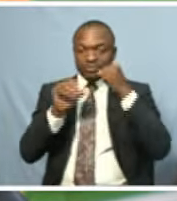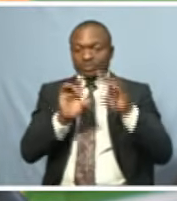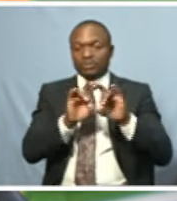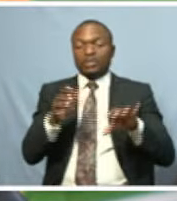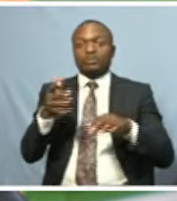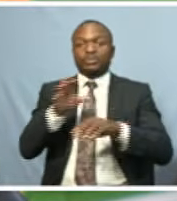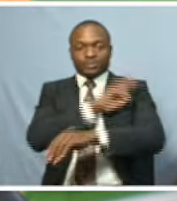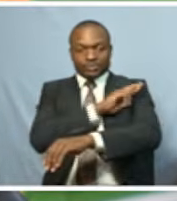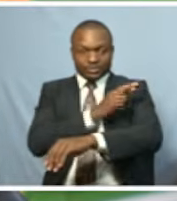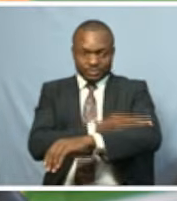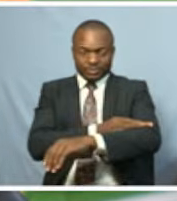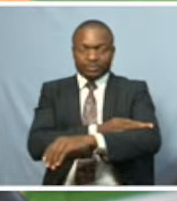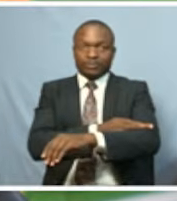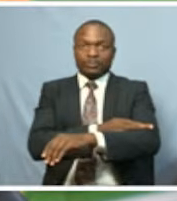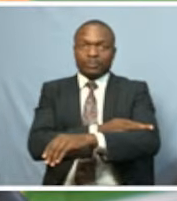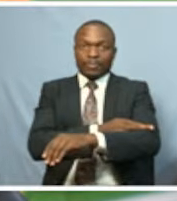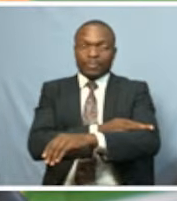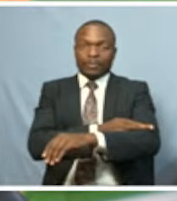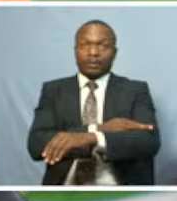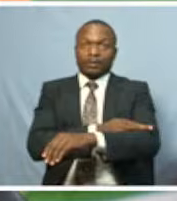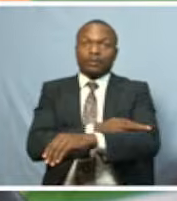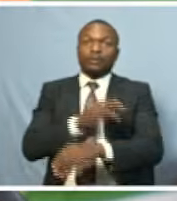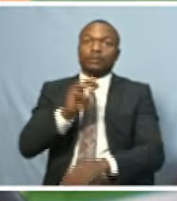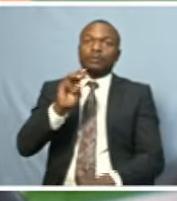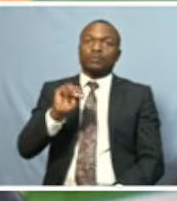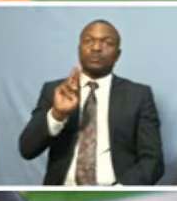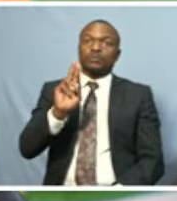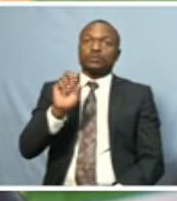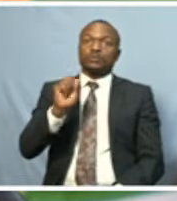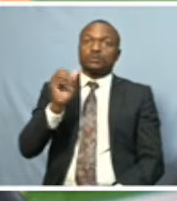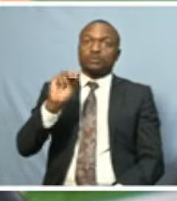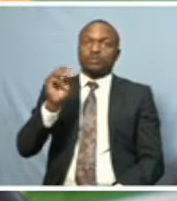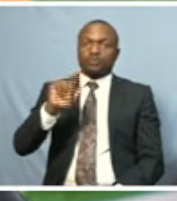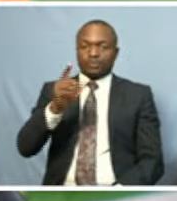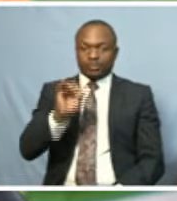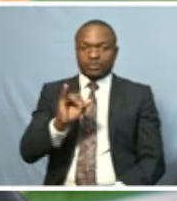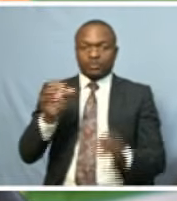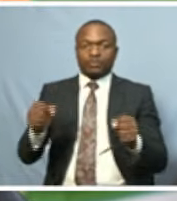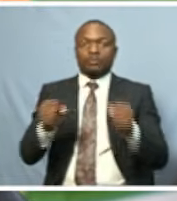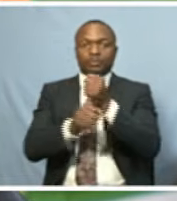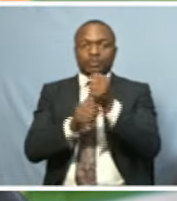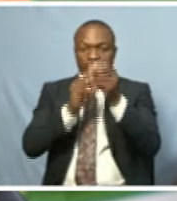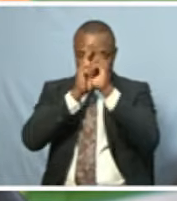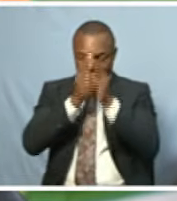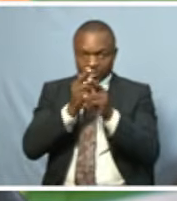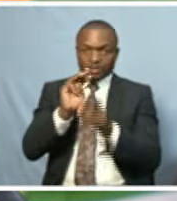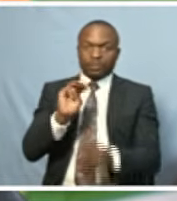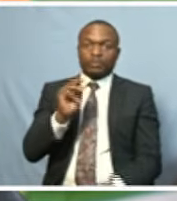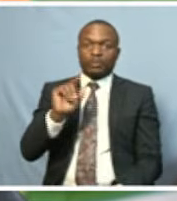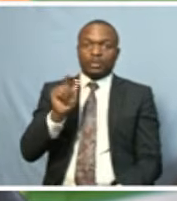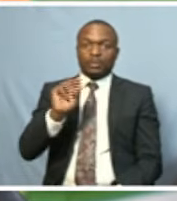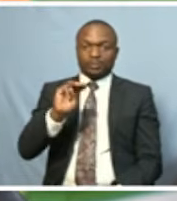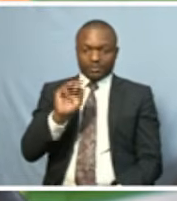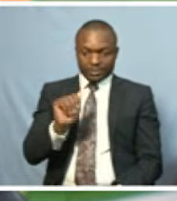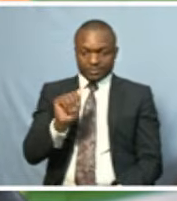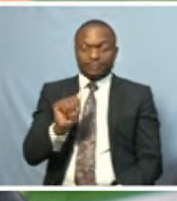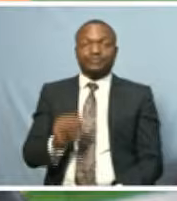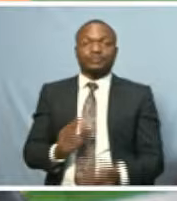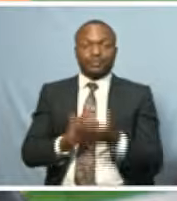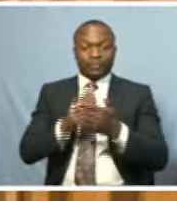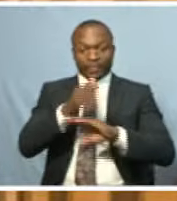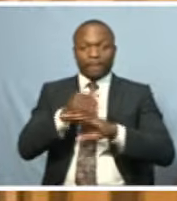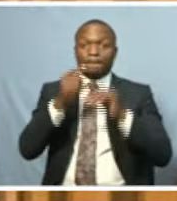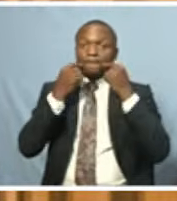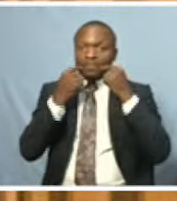Natural Resources, Mr. Vumango P. Musumari, MP, to replace Honorable Malama Mufunelo, MP. After